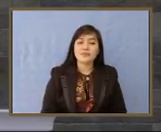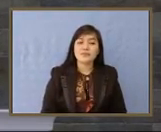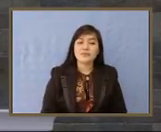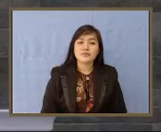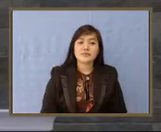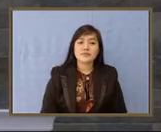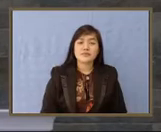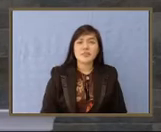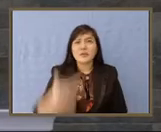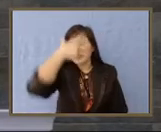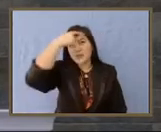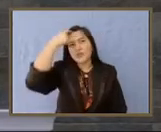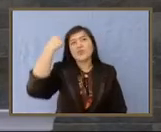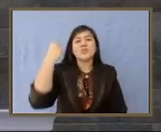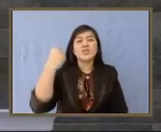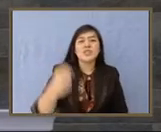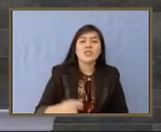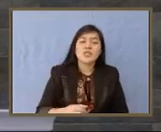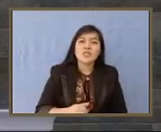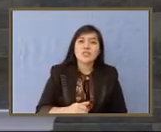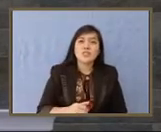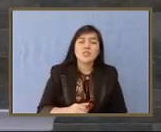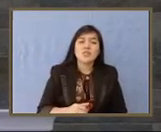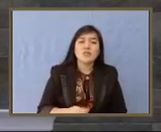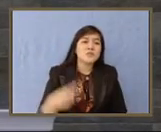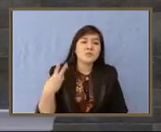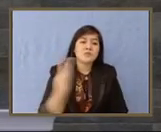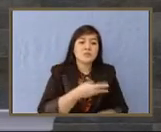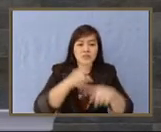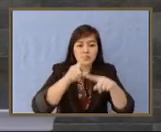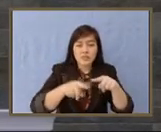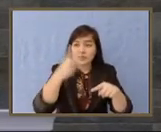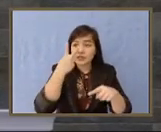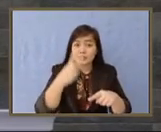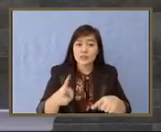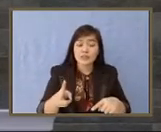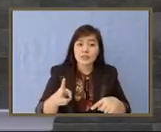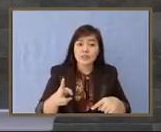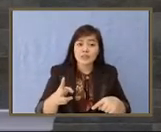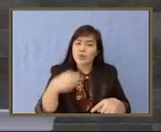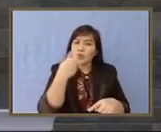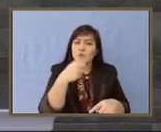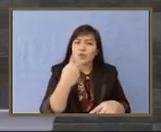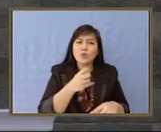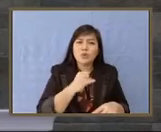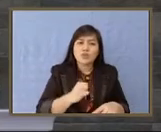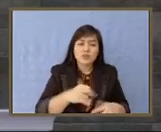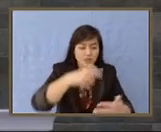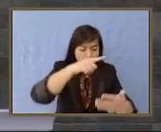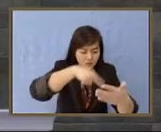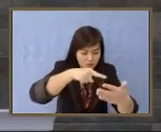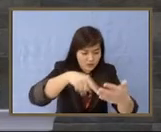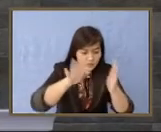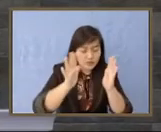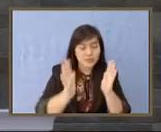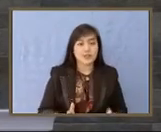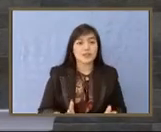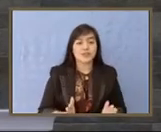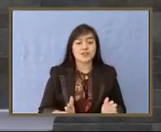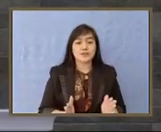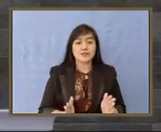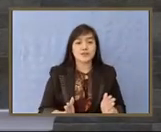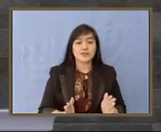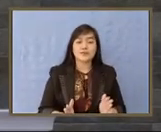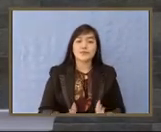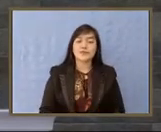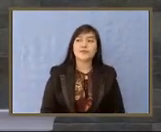natin dito po sa libro po na ito kung sino po ang author. Okay? Of course, I mean, don't get me wrong,